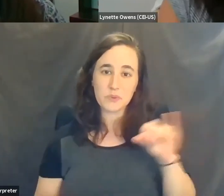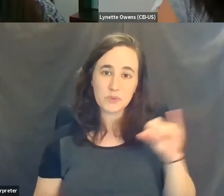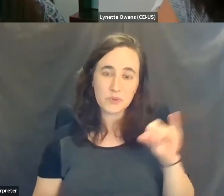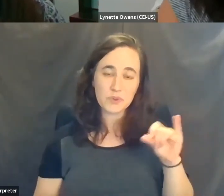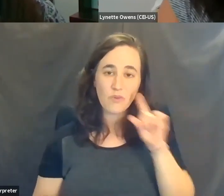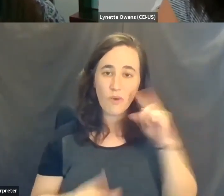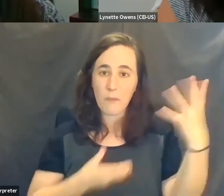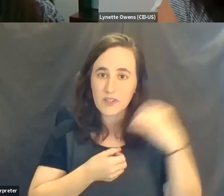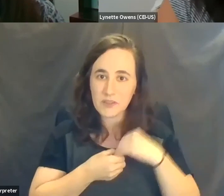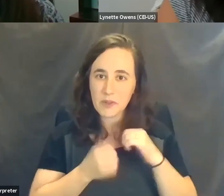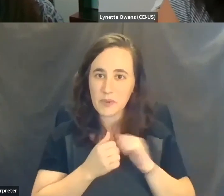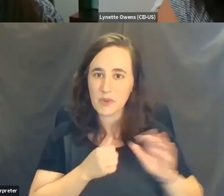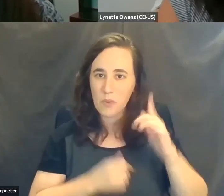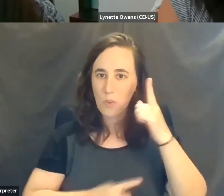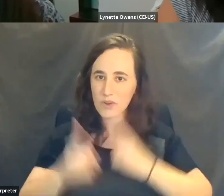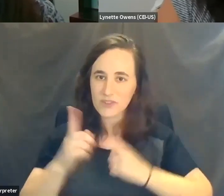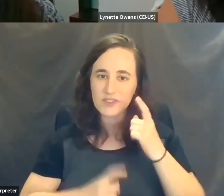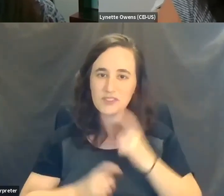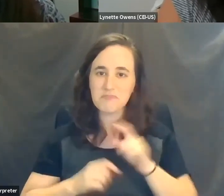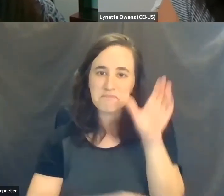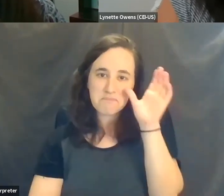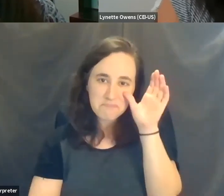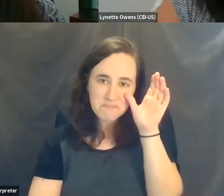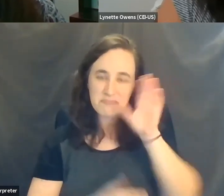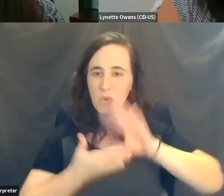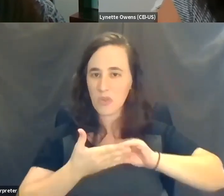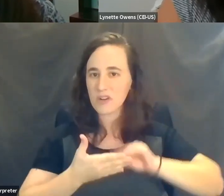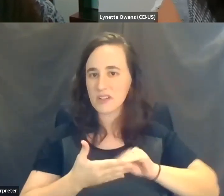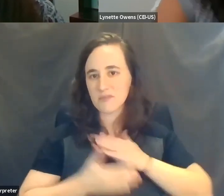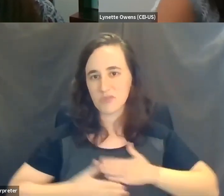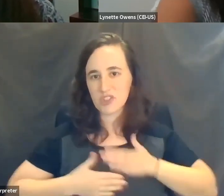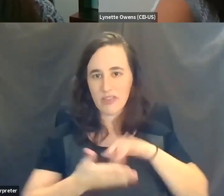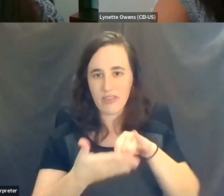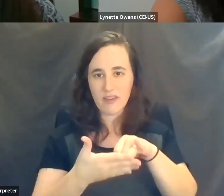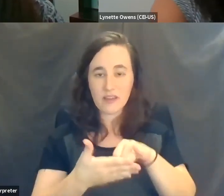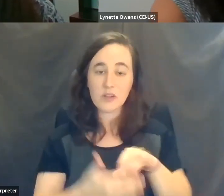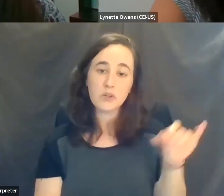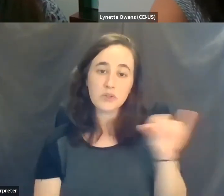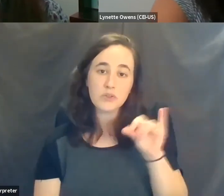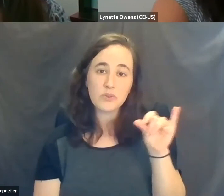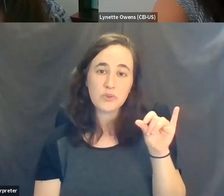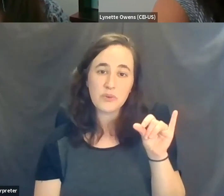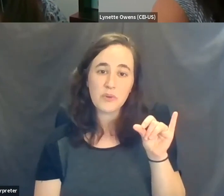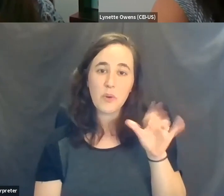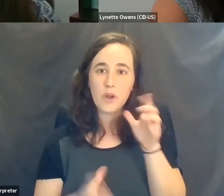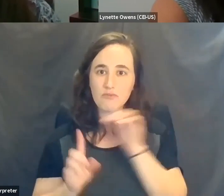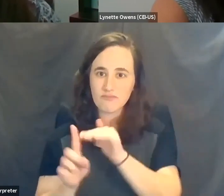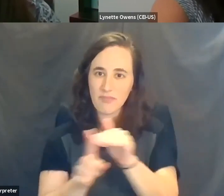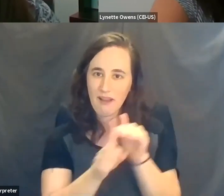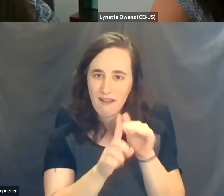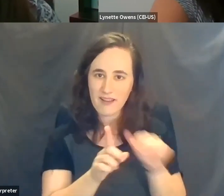with your questions and just listening and learning. I'd like to also remind everybody